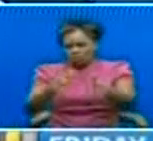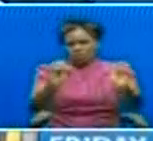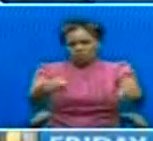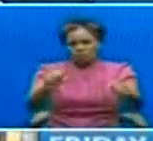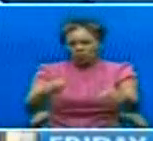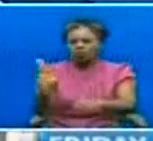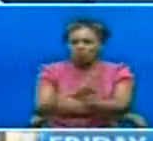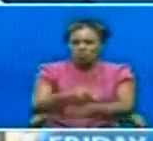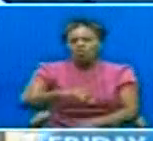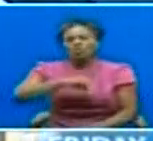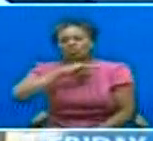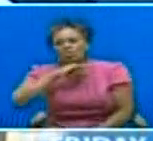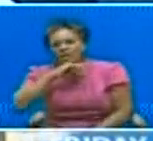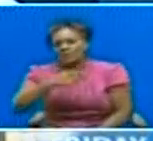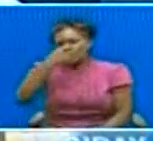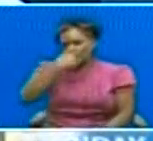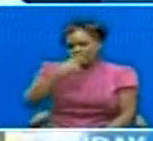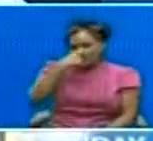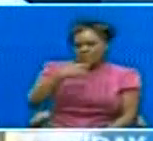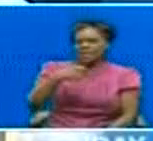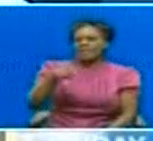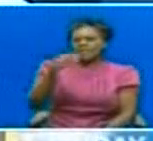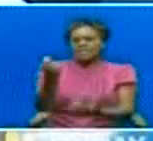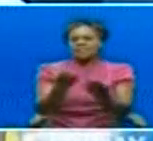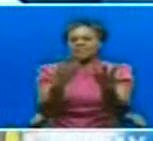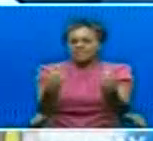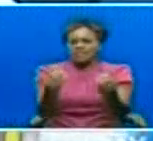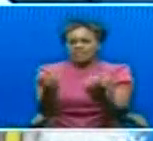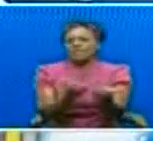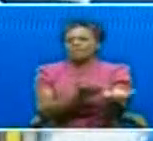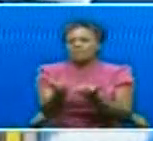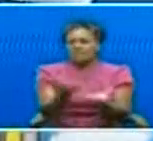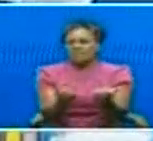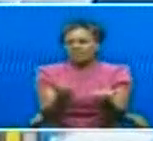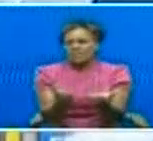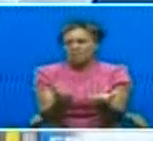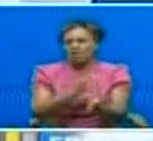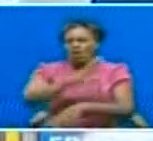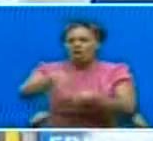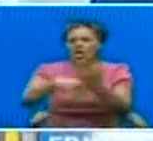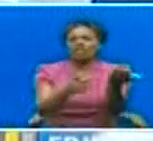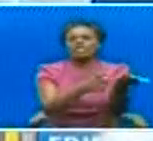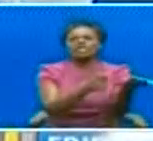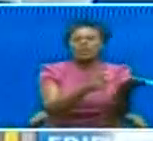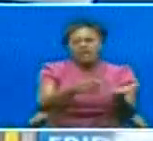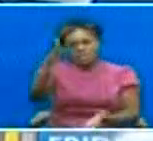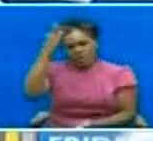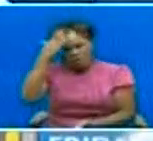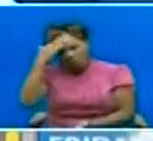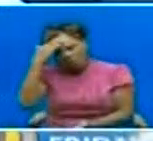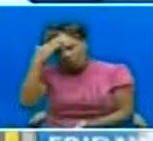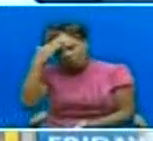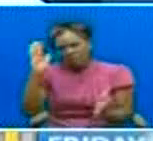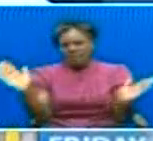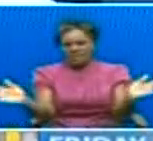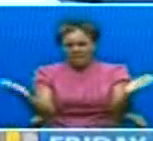to Uganda, Tanzania. It's certainly a bit easier to do business mm-hmm. there. We're a lot alike. We all speak Swahili. Yes, yes. Yes. So all I right. was encouraging,